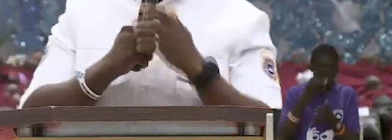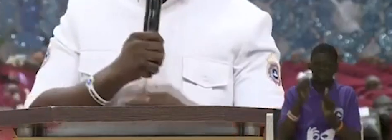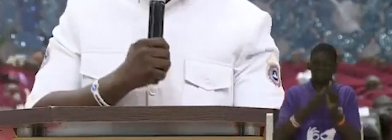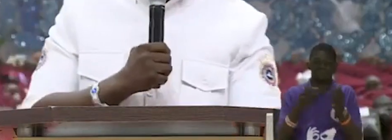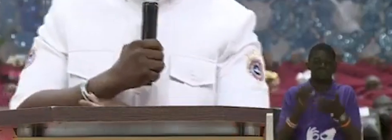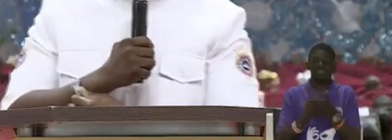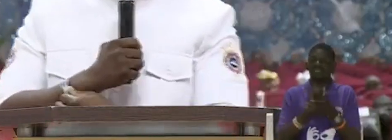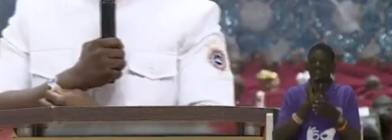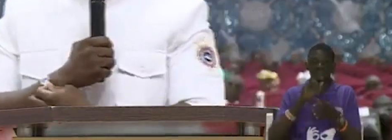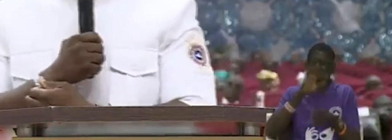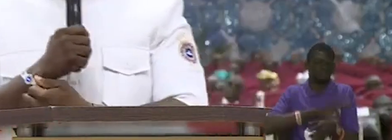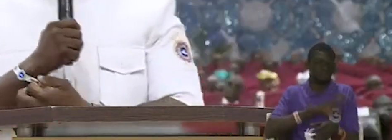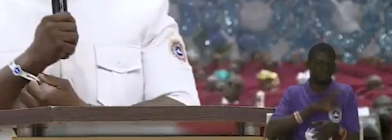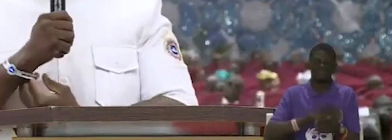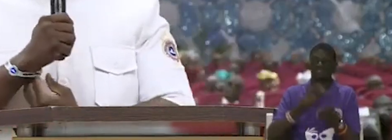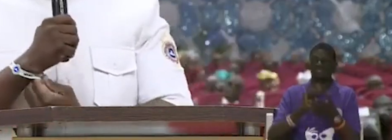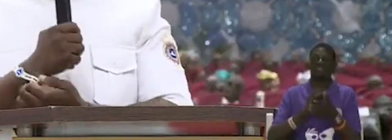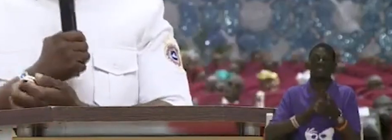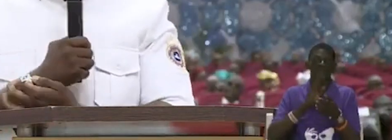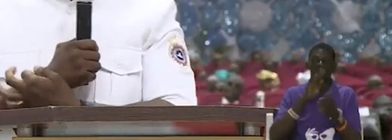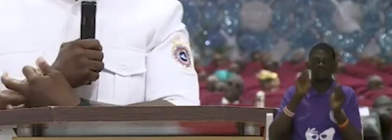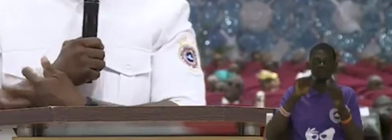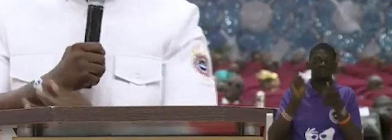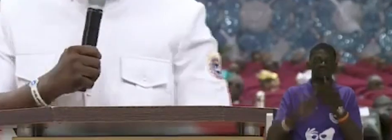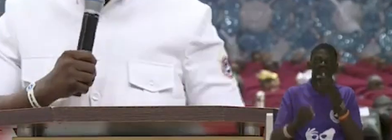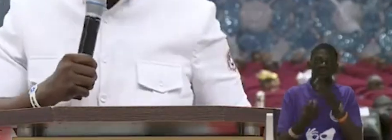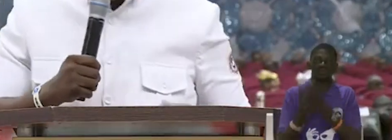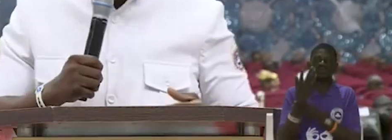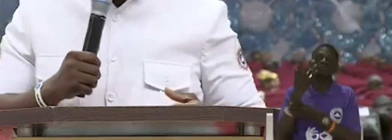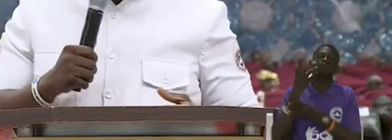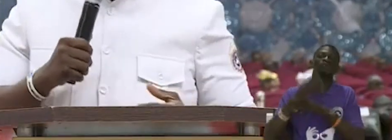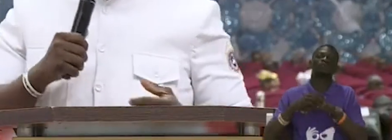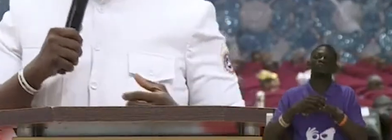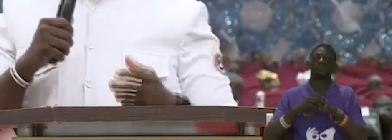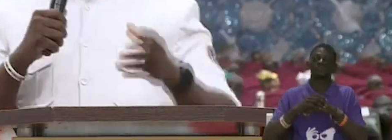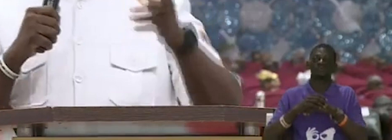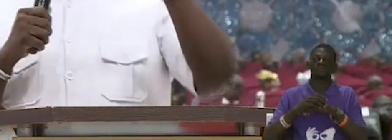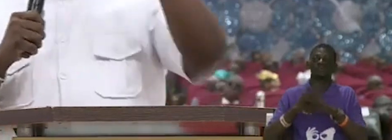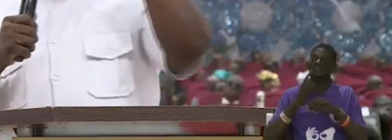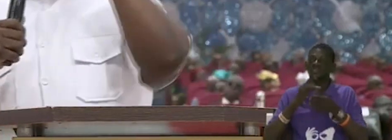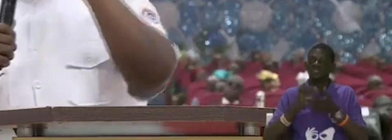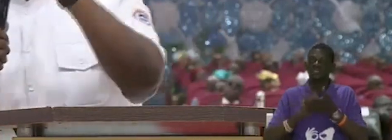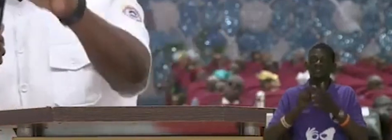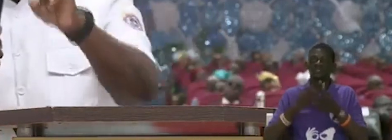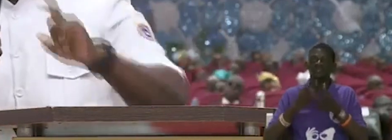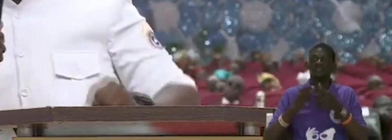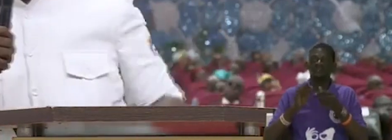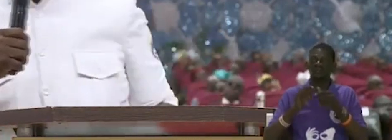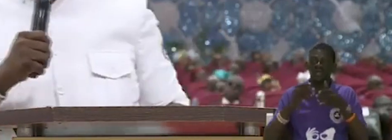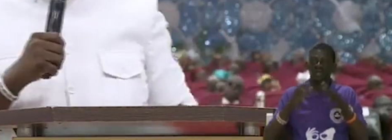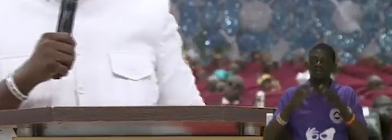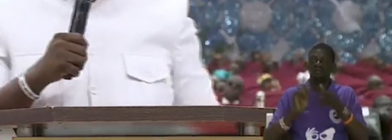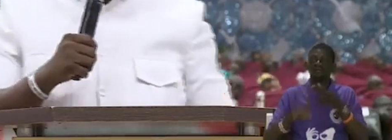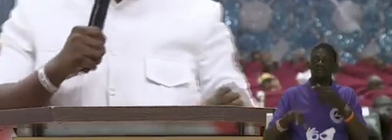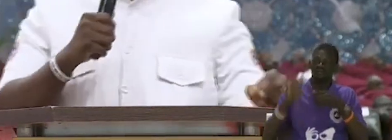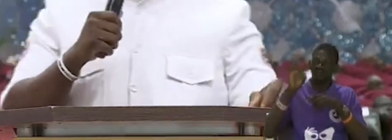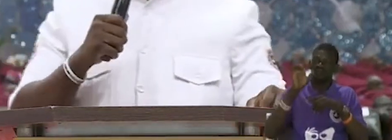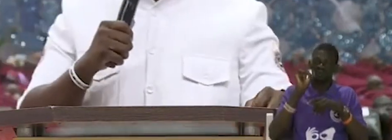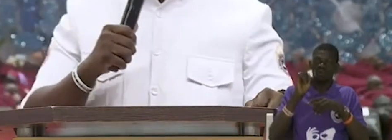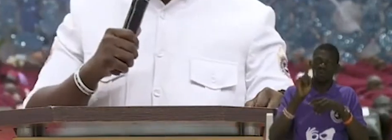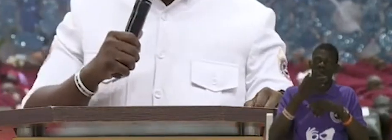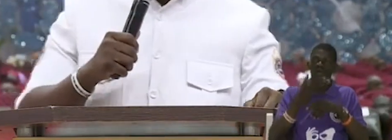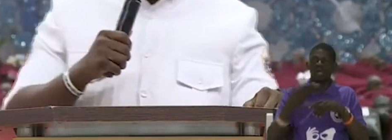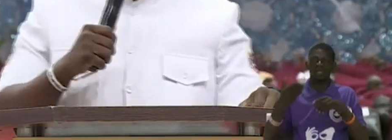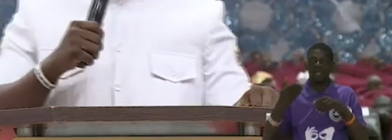is of benefit that I have been able to grow and groom. He says, then you're allowed to pick